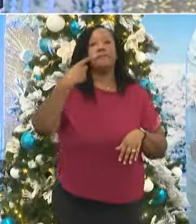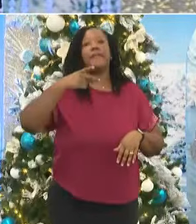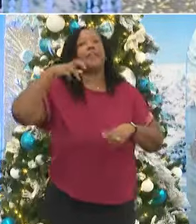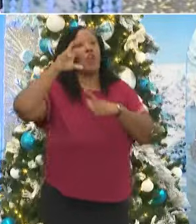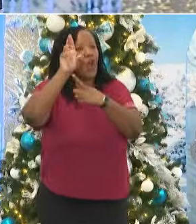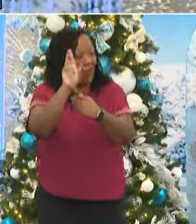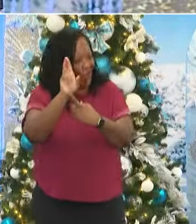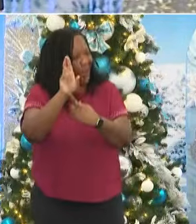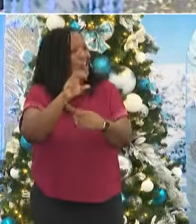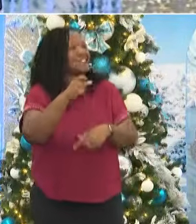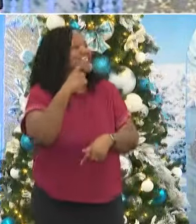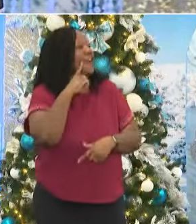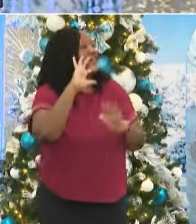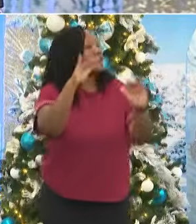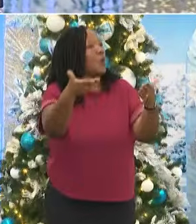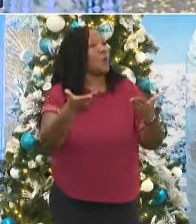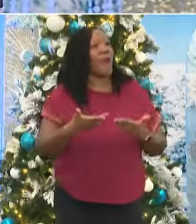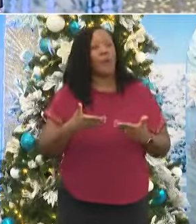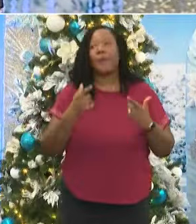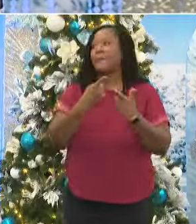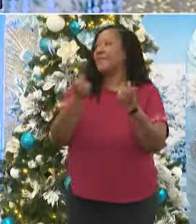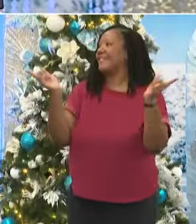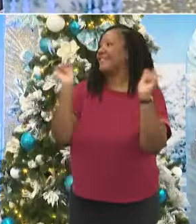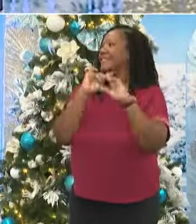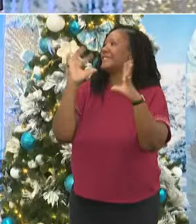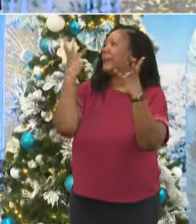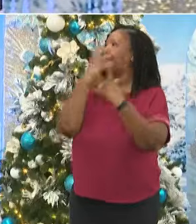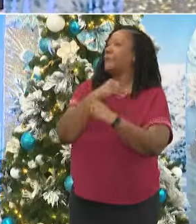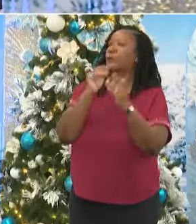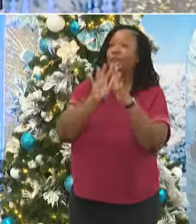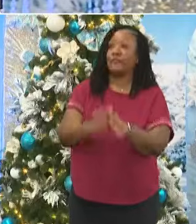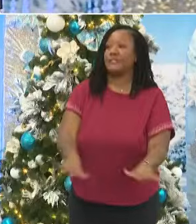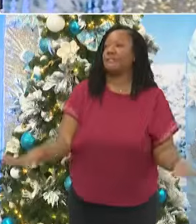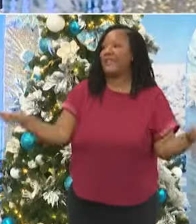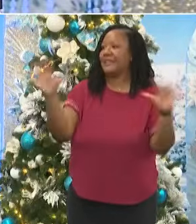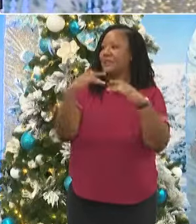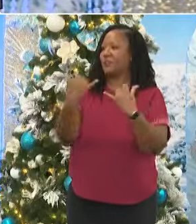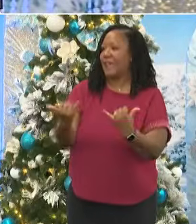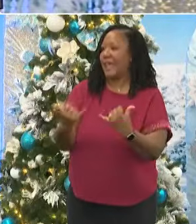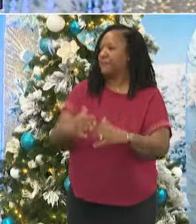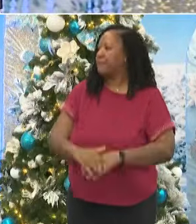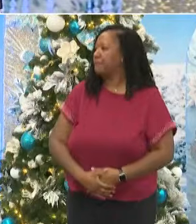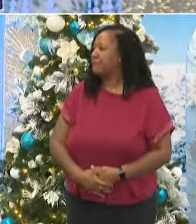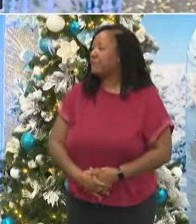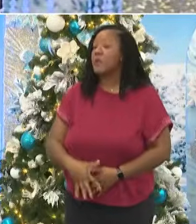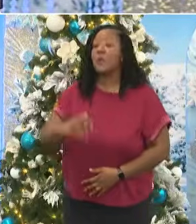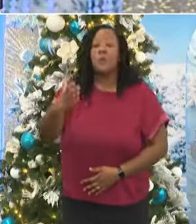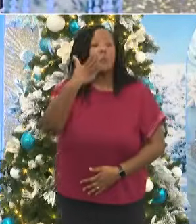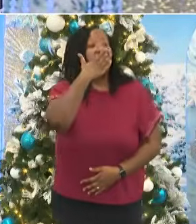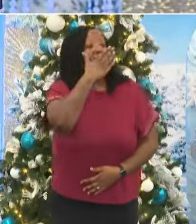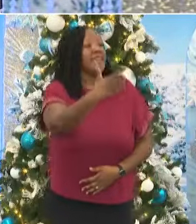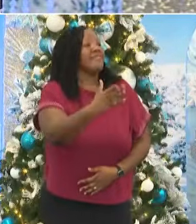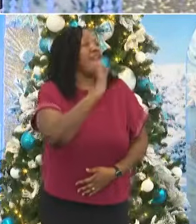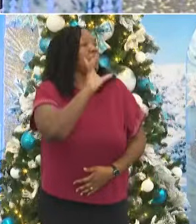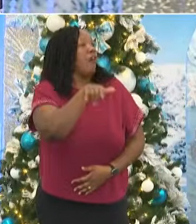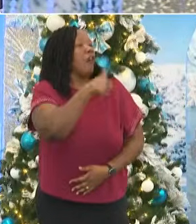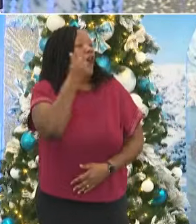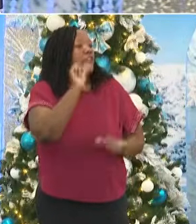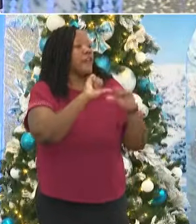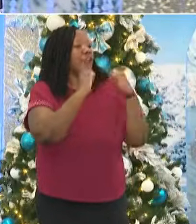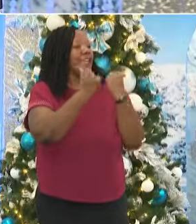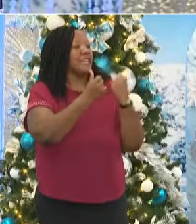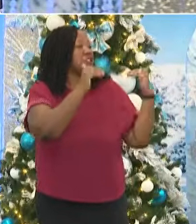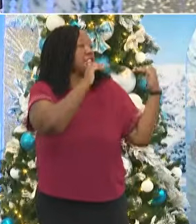for welcoming us in this beautiful space today. We want to thank our sister agencies who